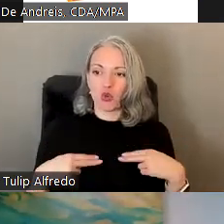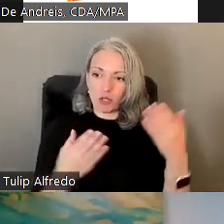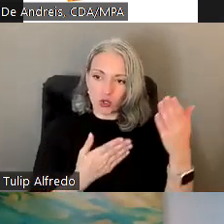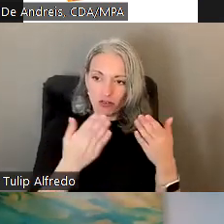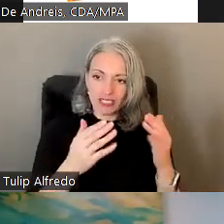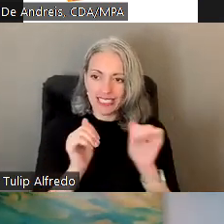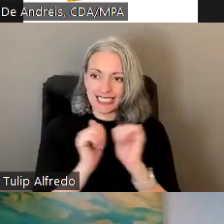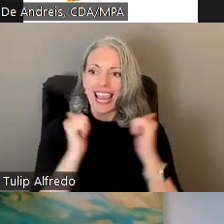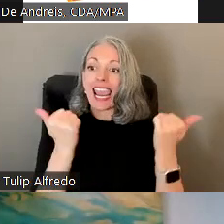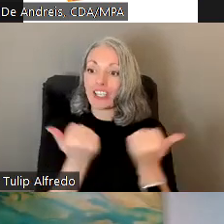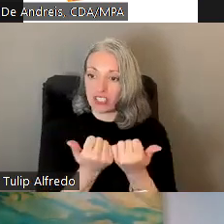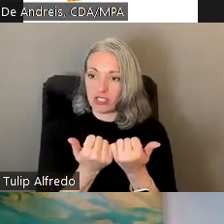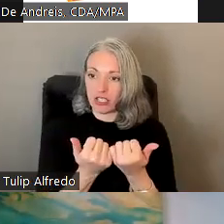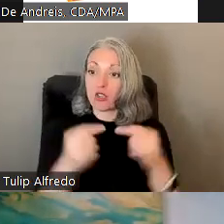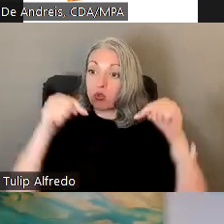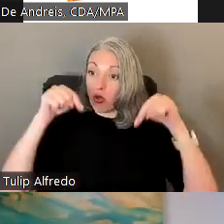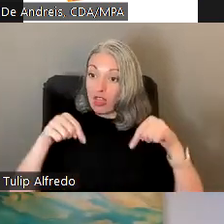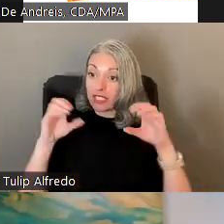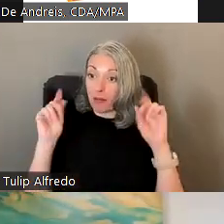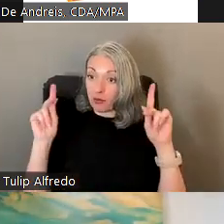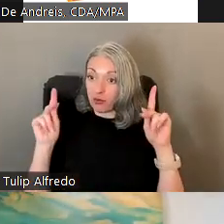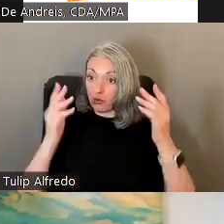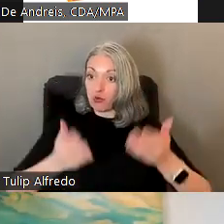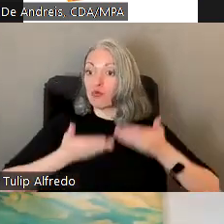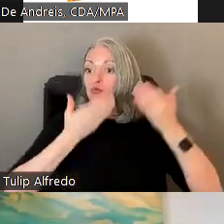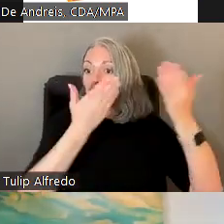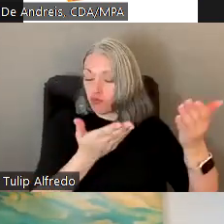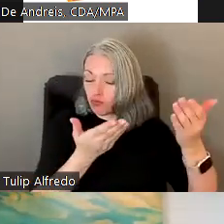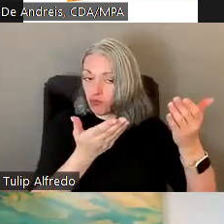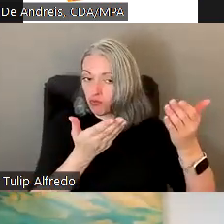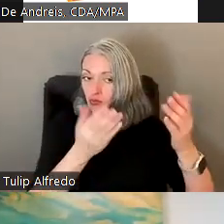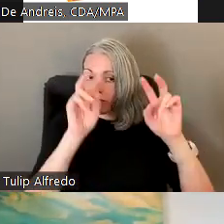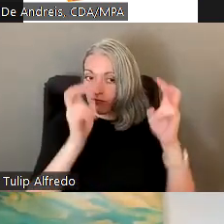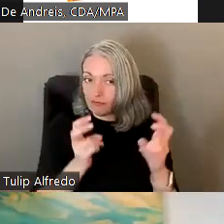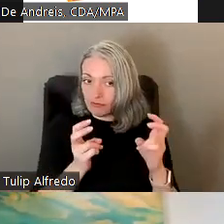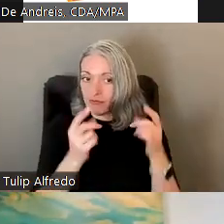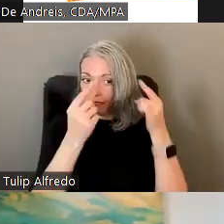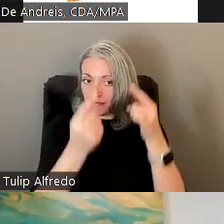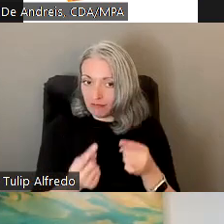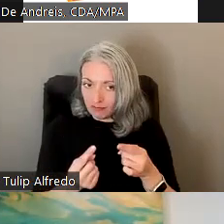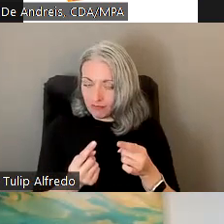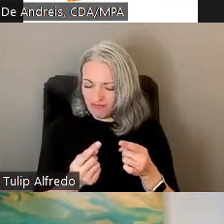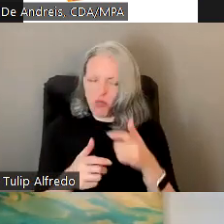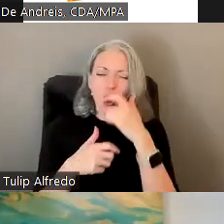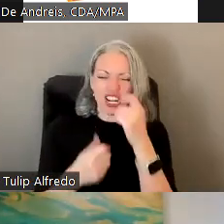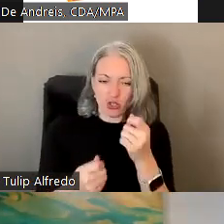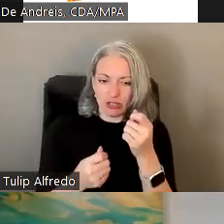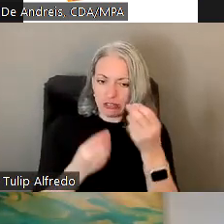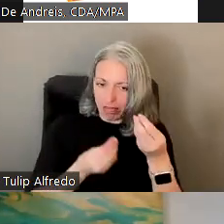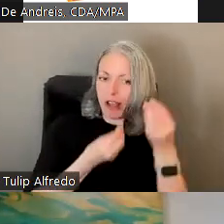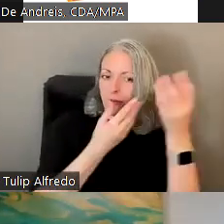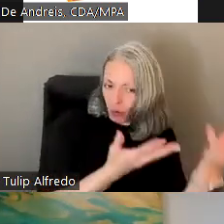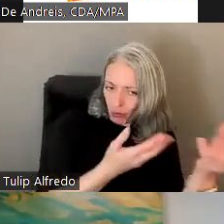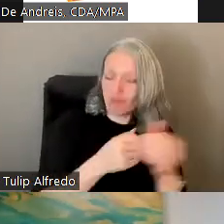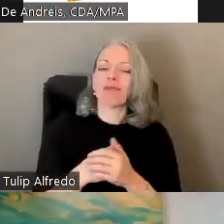is our opportunity to raise specific points that we are interested in. So